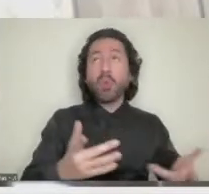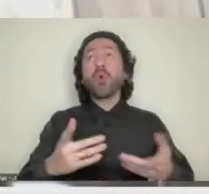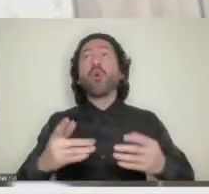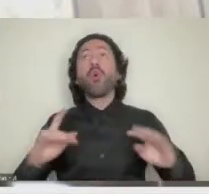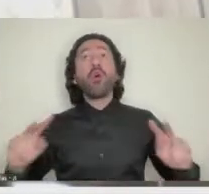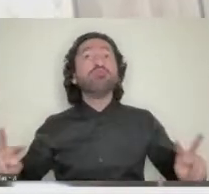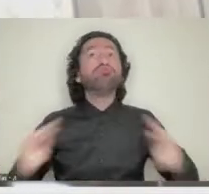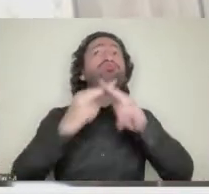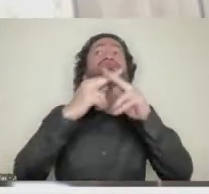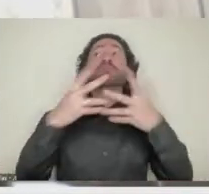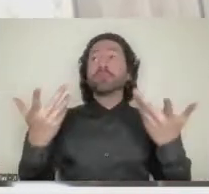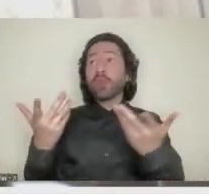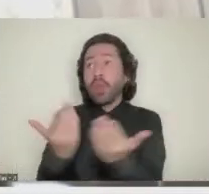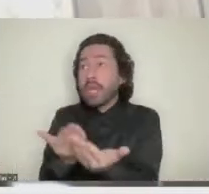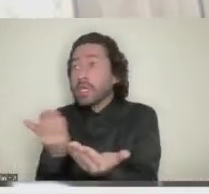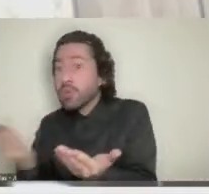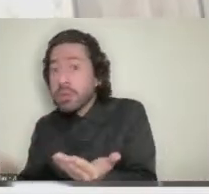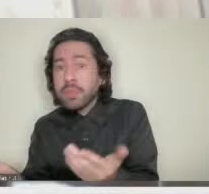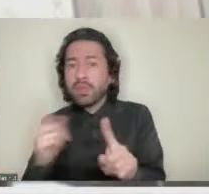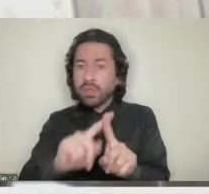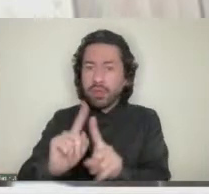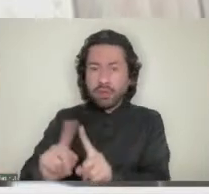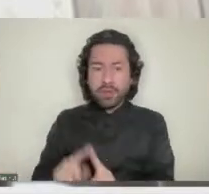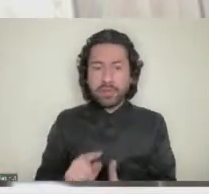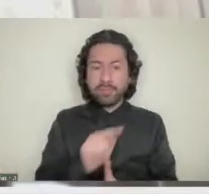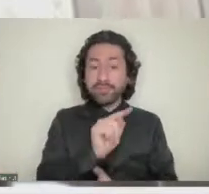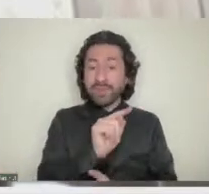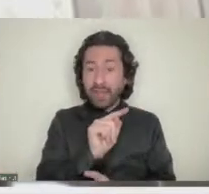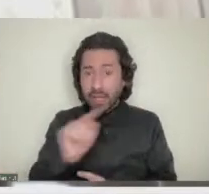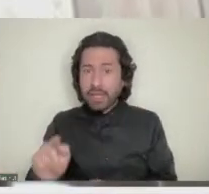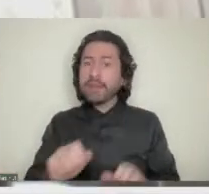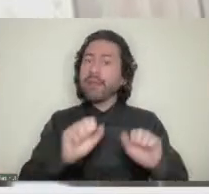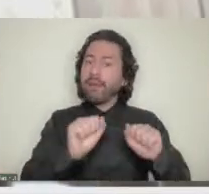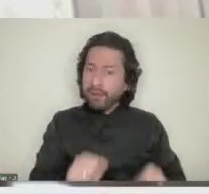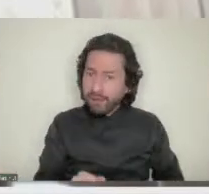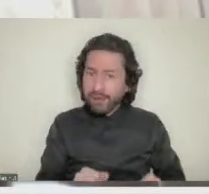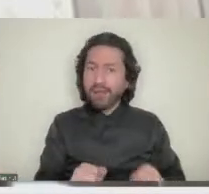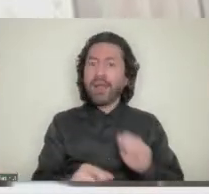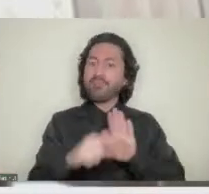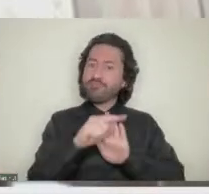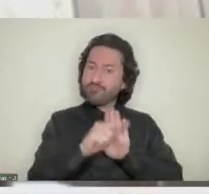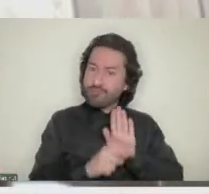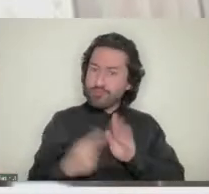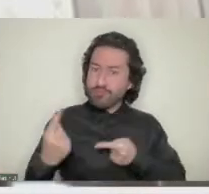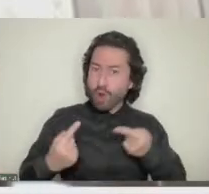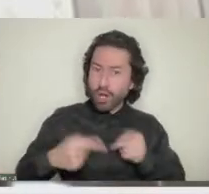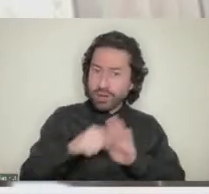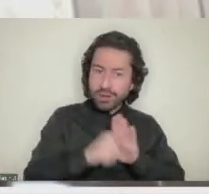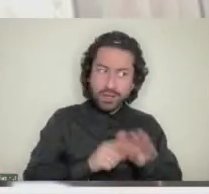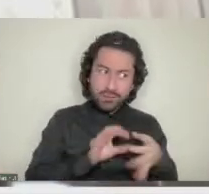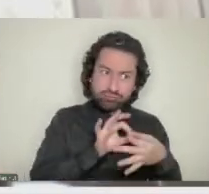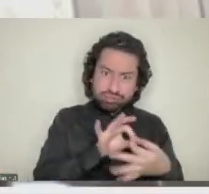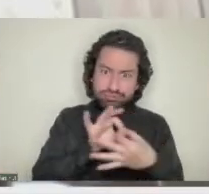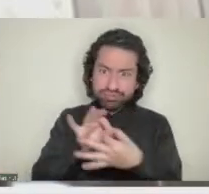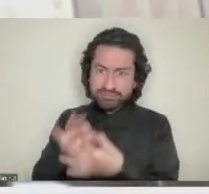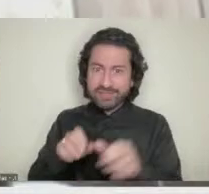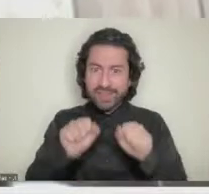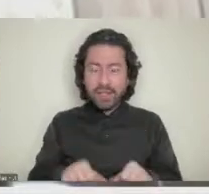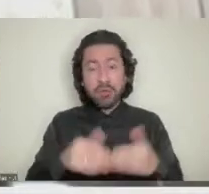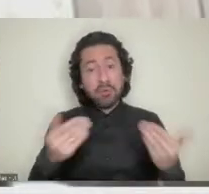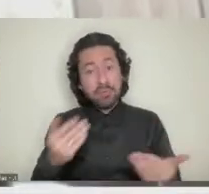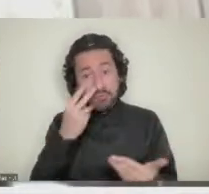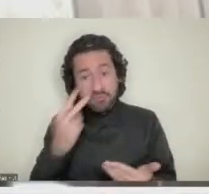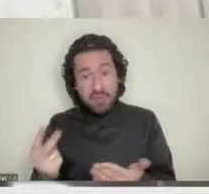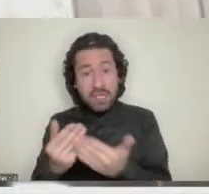with infrastructure, with equipment. Well, the advantage of these conditions is that they can be managed